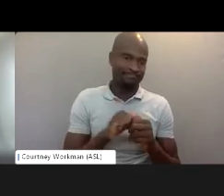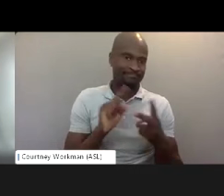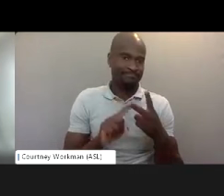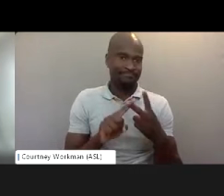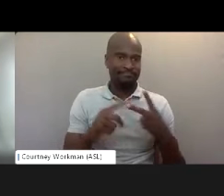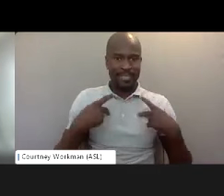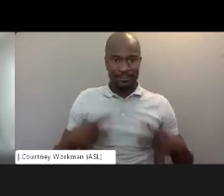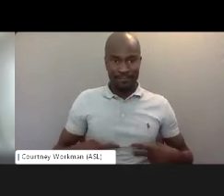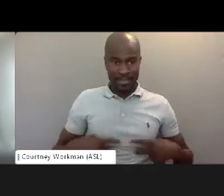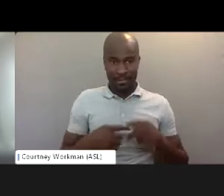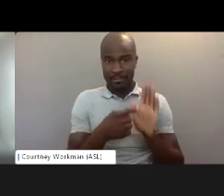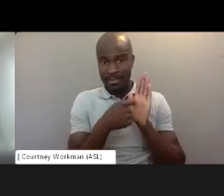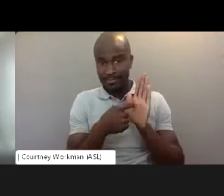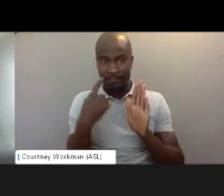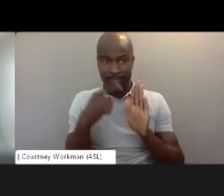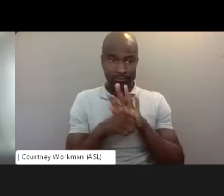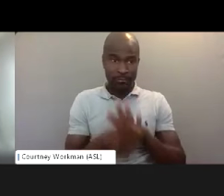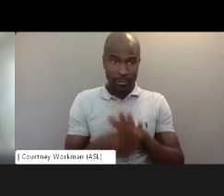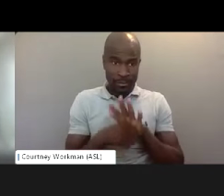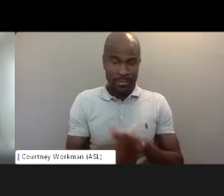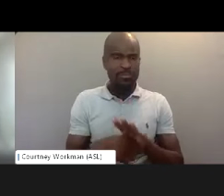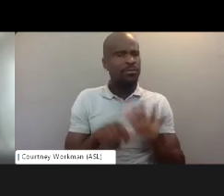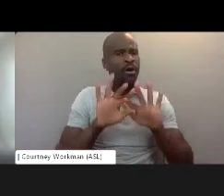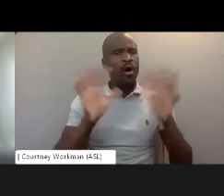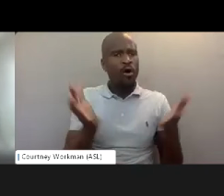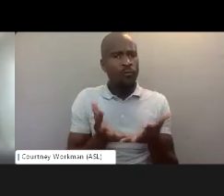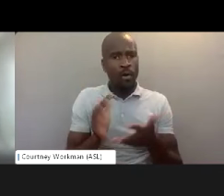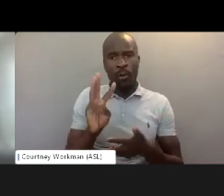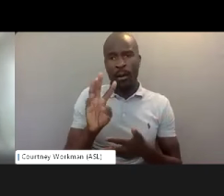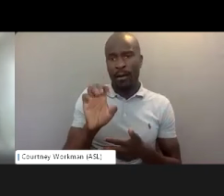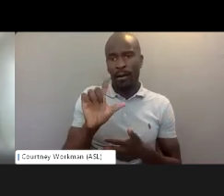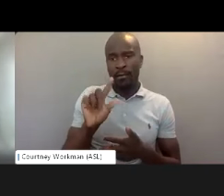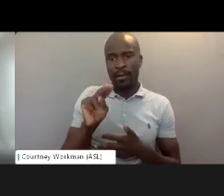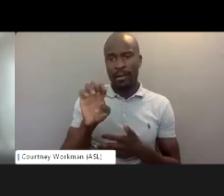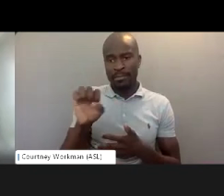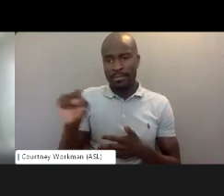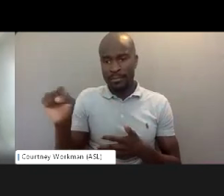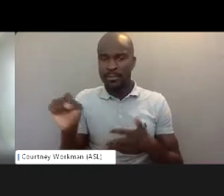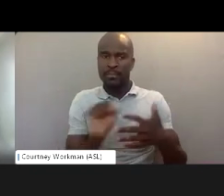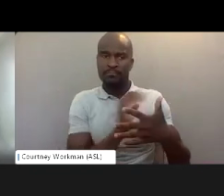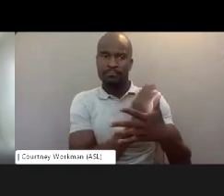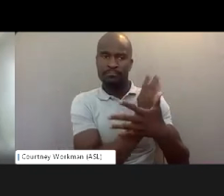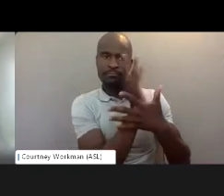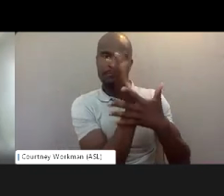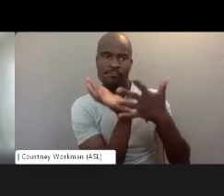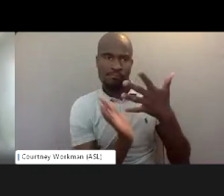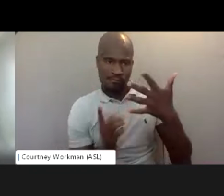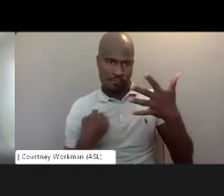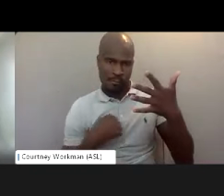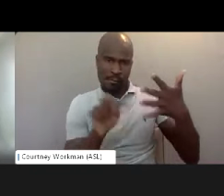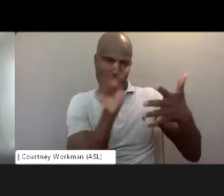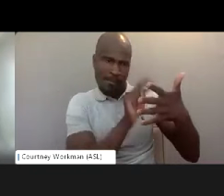stress, overall wellness, and really making sure that communities are prepared in all of those areas, not only